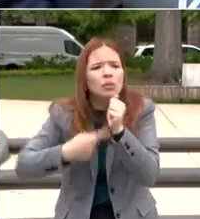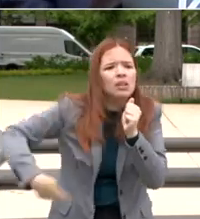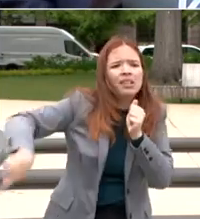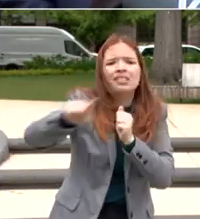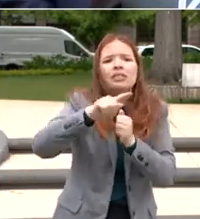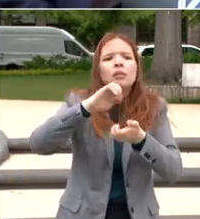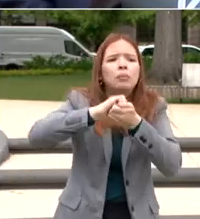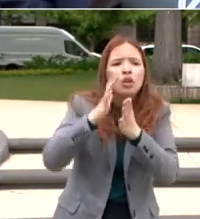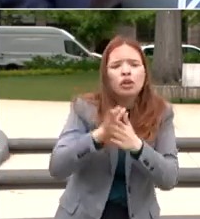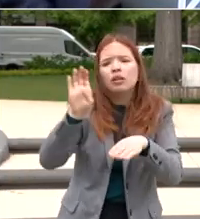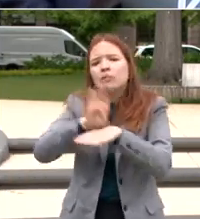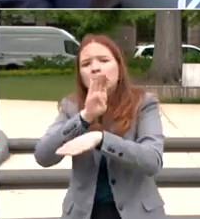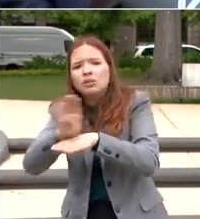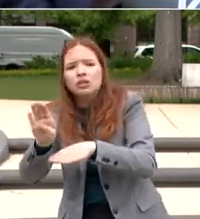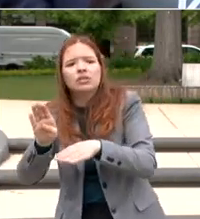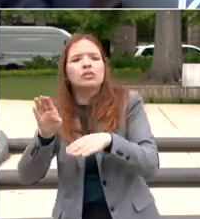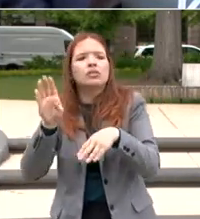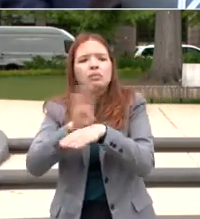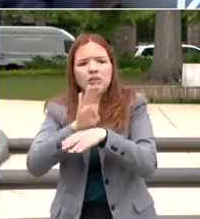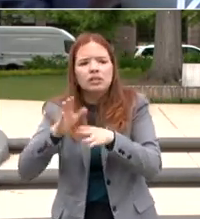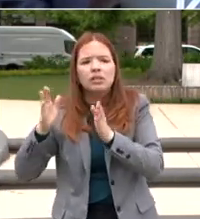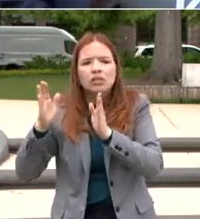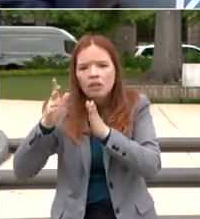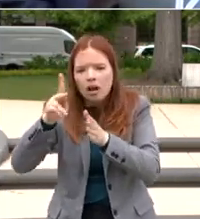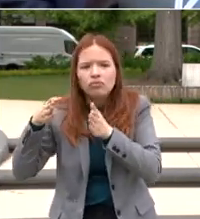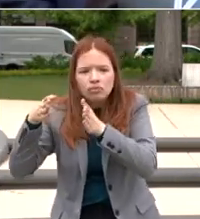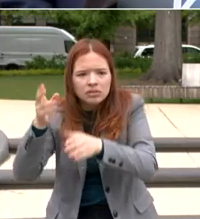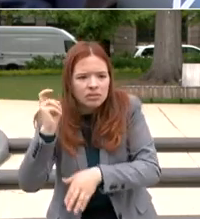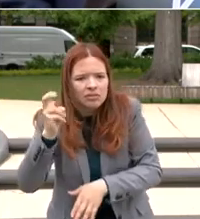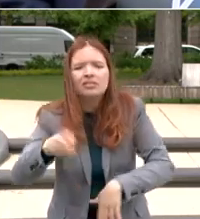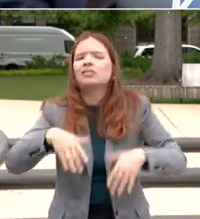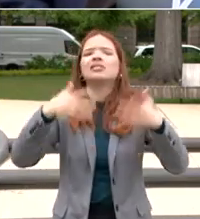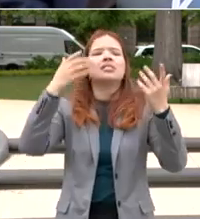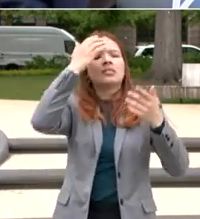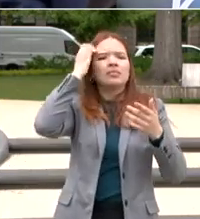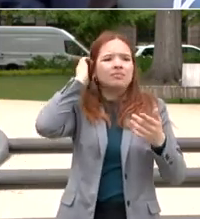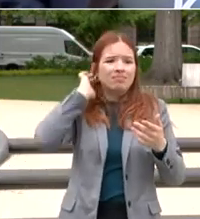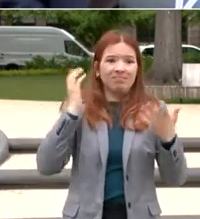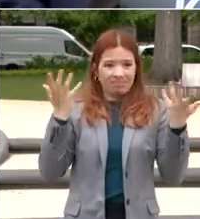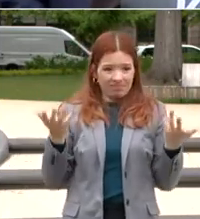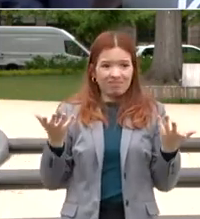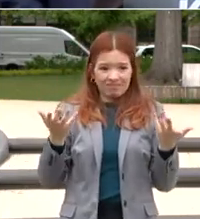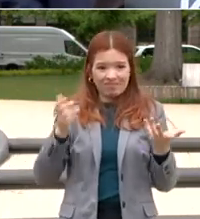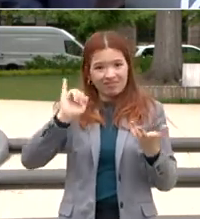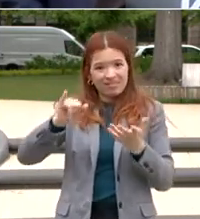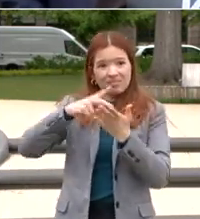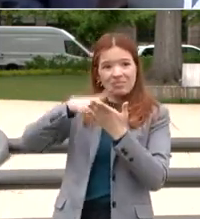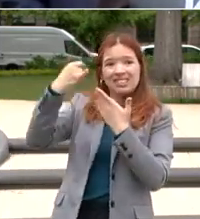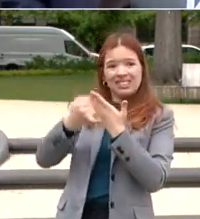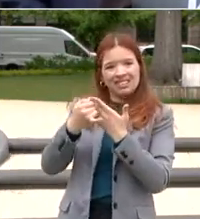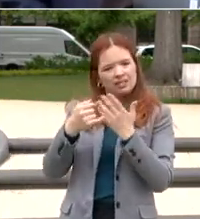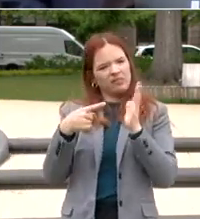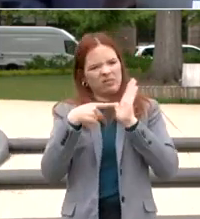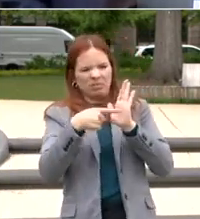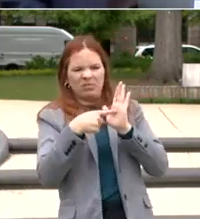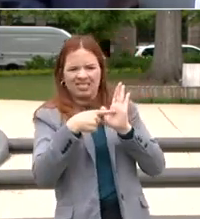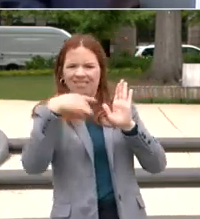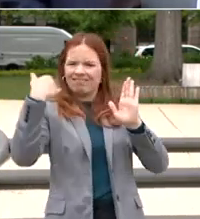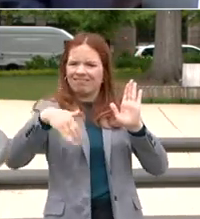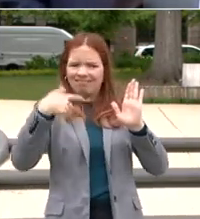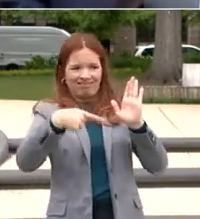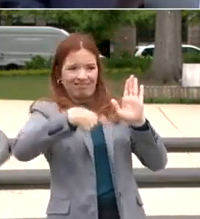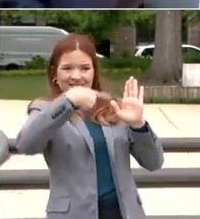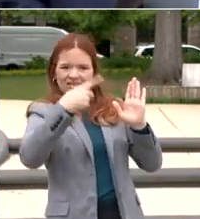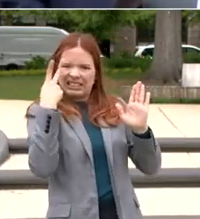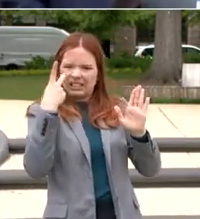corridor. Ultimately, the K Street Transitway project is an excellent example of what we can achieve